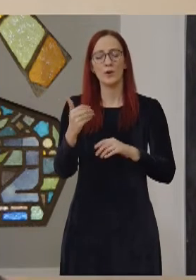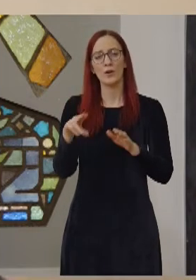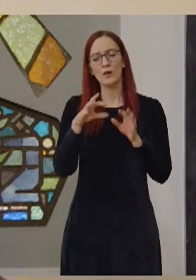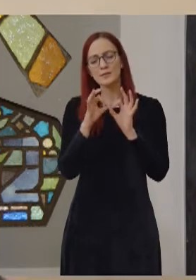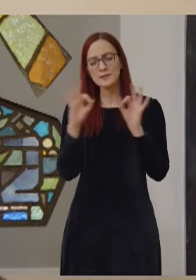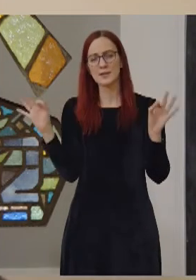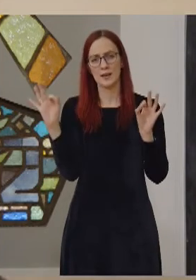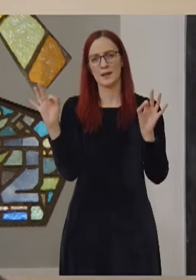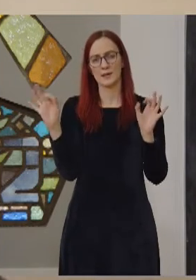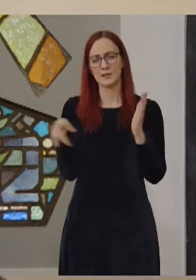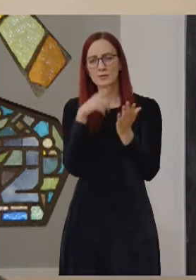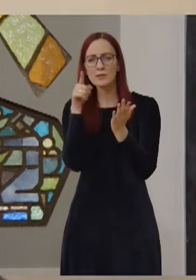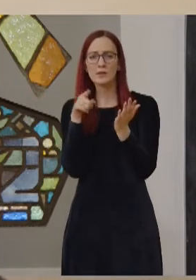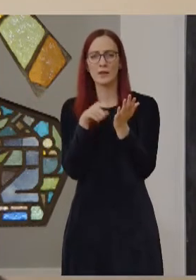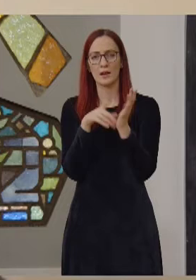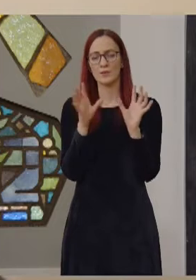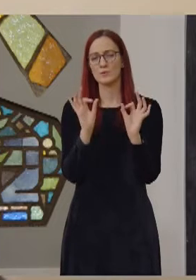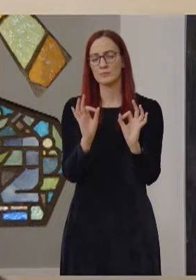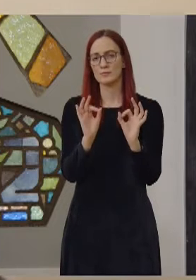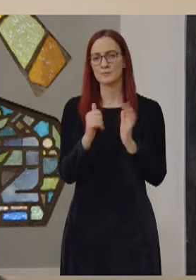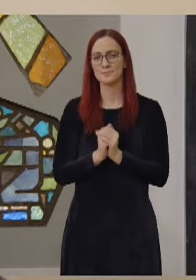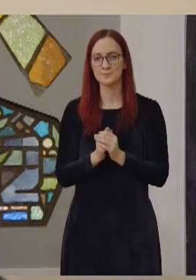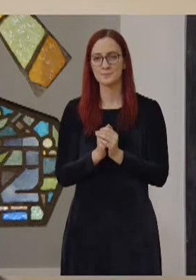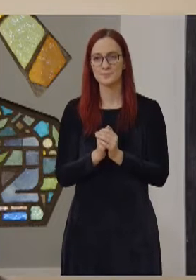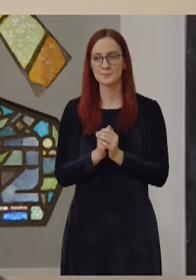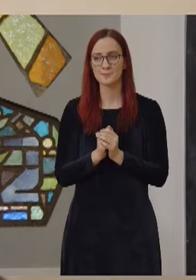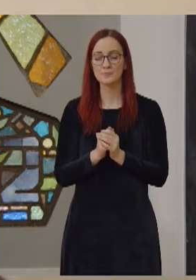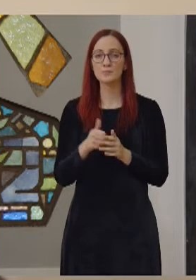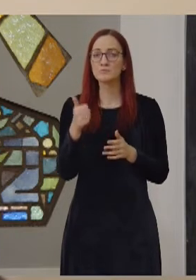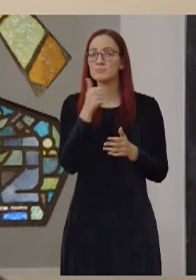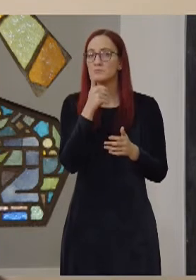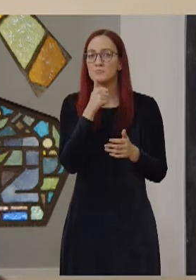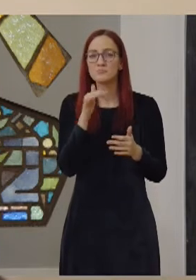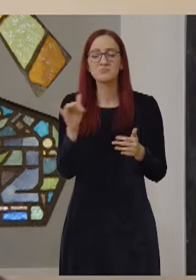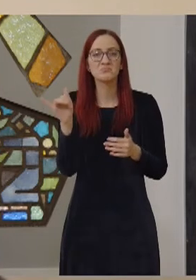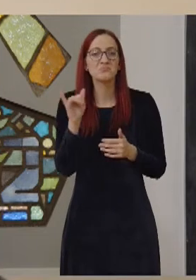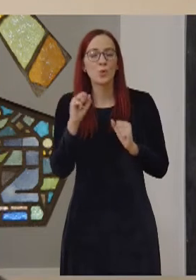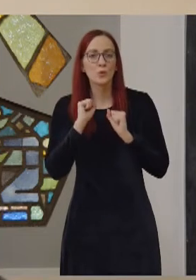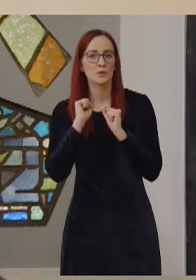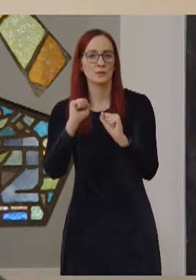the rhetoric question made by the Speaker of the Seimas